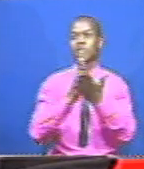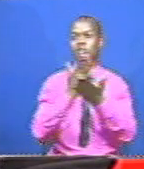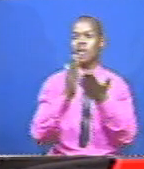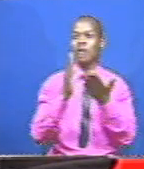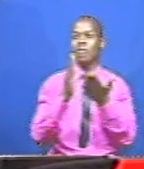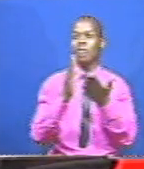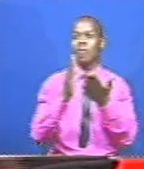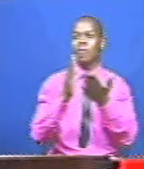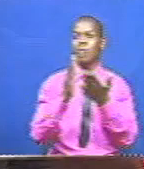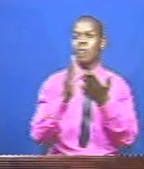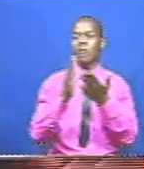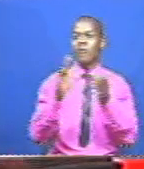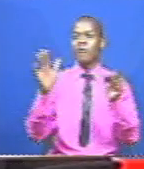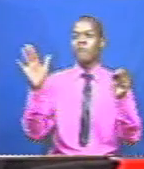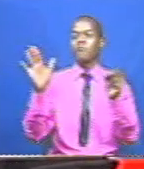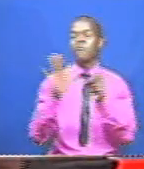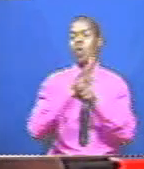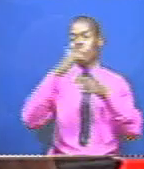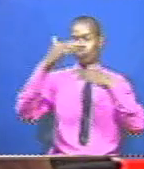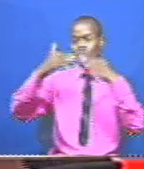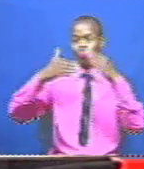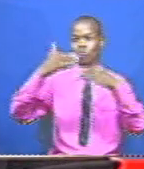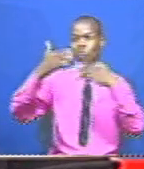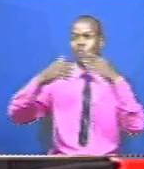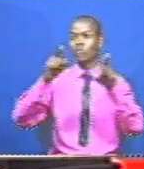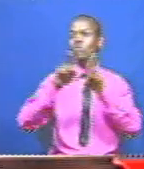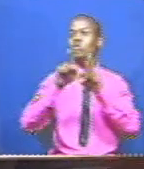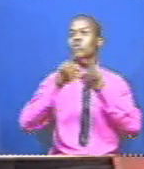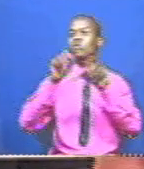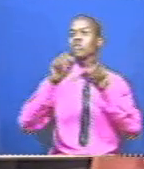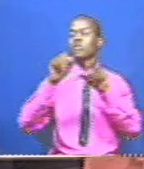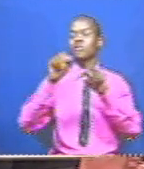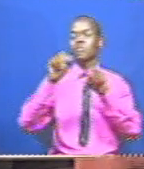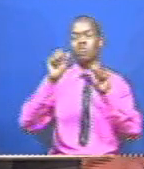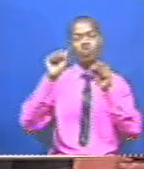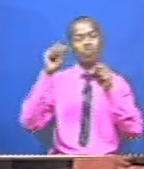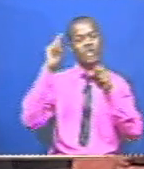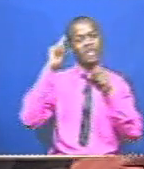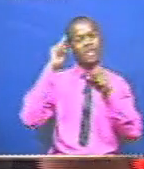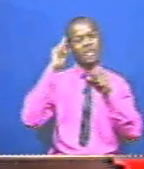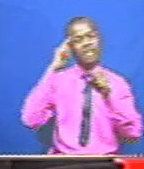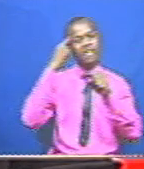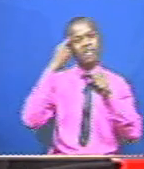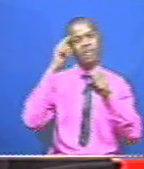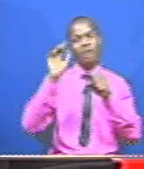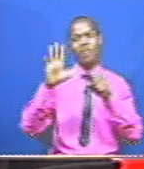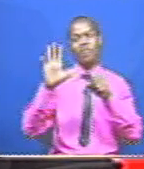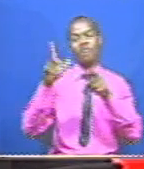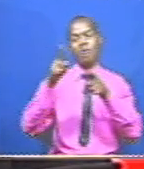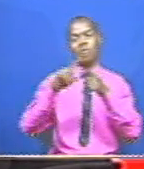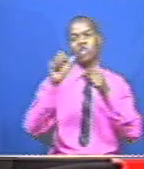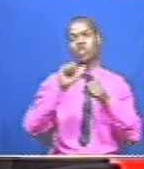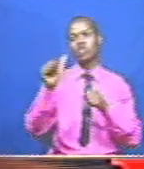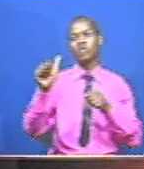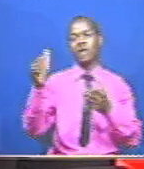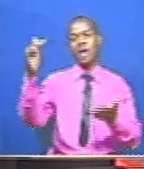by virtue of the whole procurement process and the whole complexity, yes, it looks 55 in paper, but it is not. So